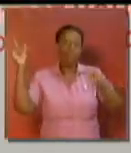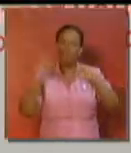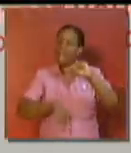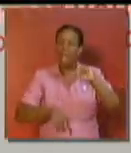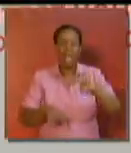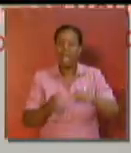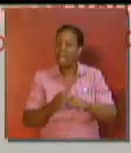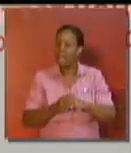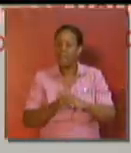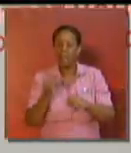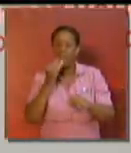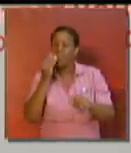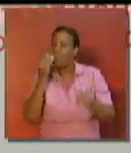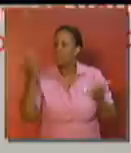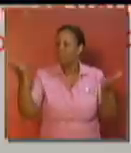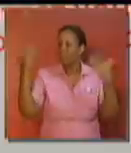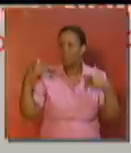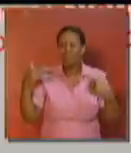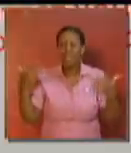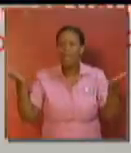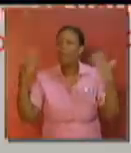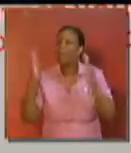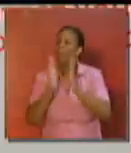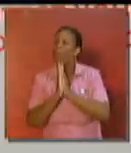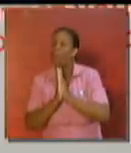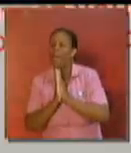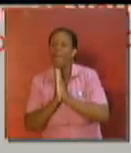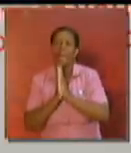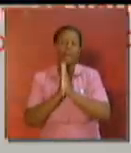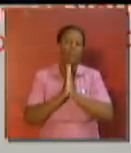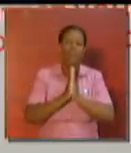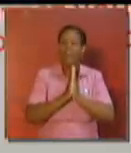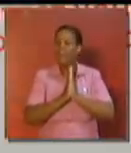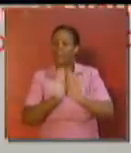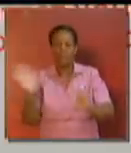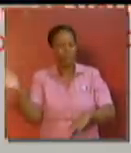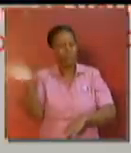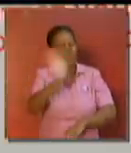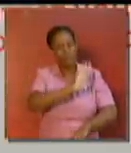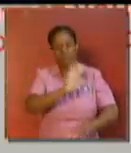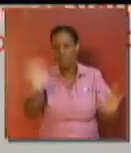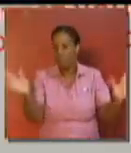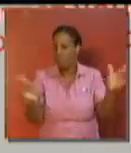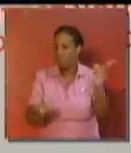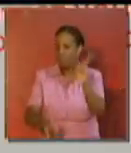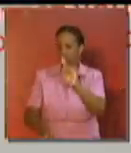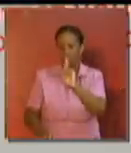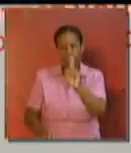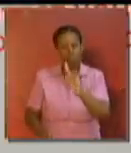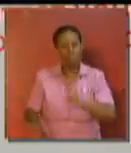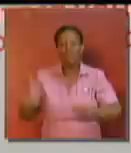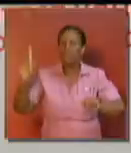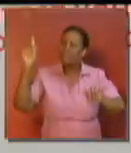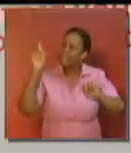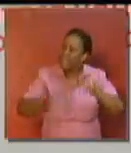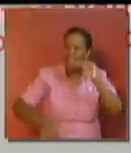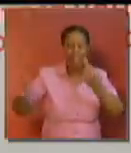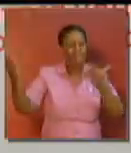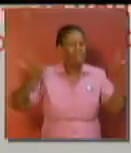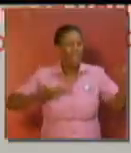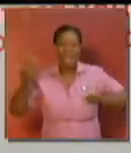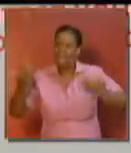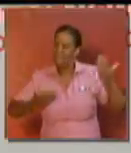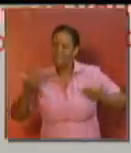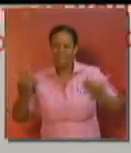house at the point in time when you are ill. Home quarantine means that the household is largely off limits for anybody apart from those who live in